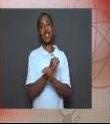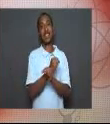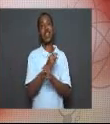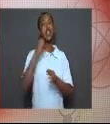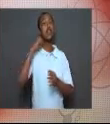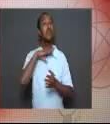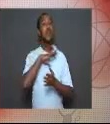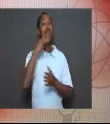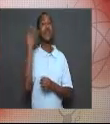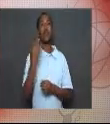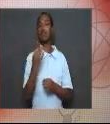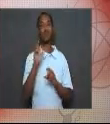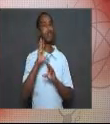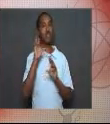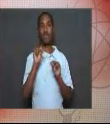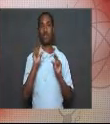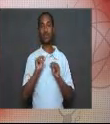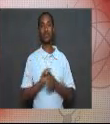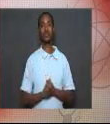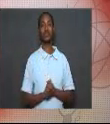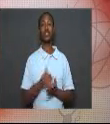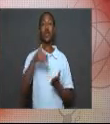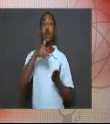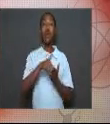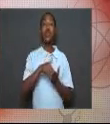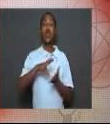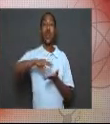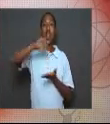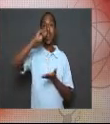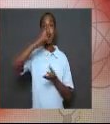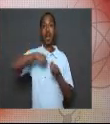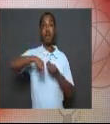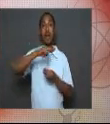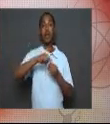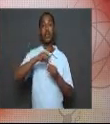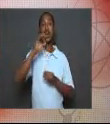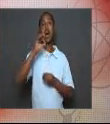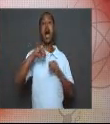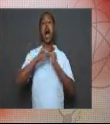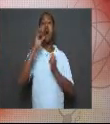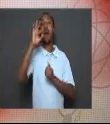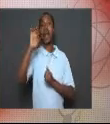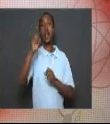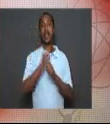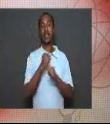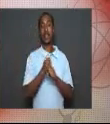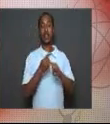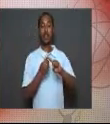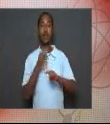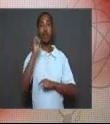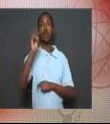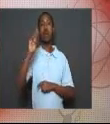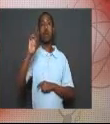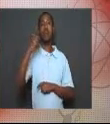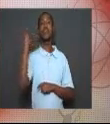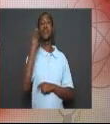nature in its pure form. We also learned how iron is extracted from